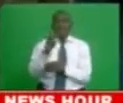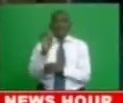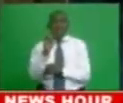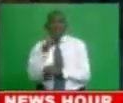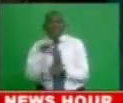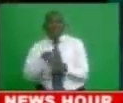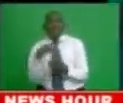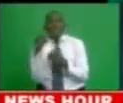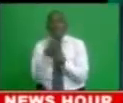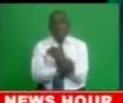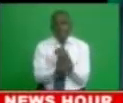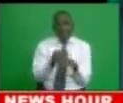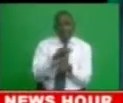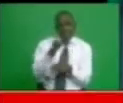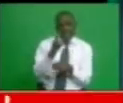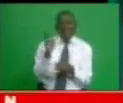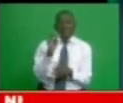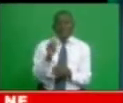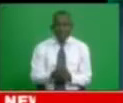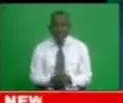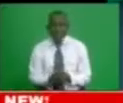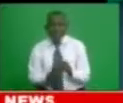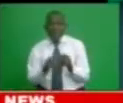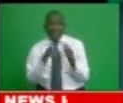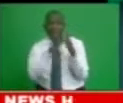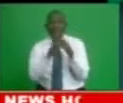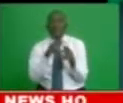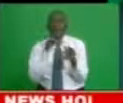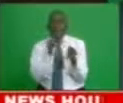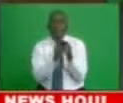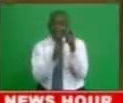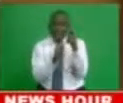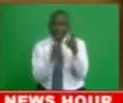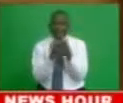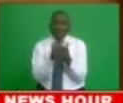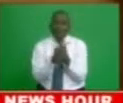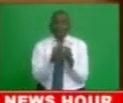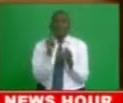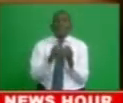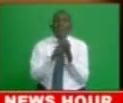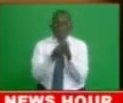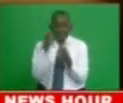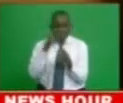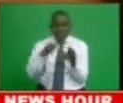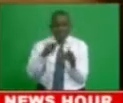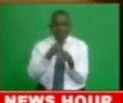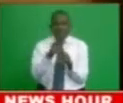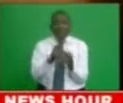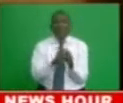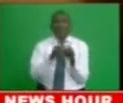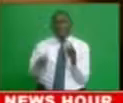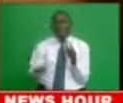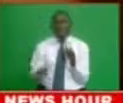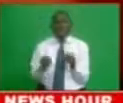in the country on the 18th of December. The U.S. has called for Mr. Kagame to set an example for the region by stepping